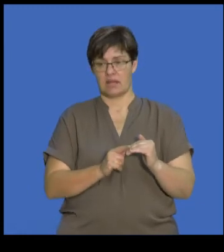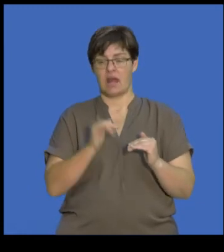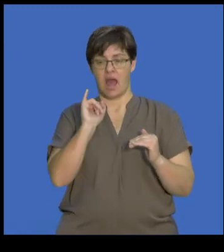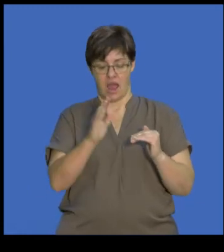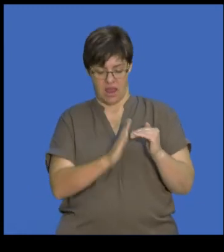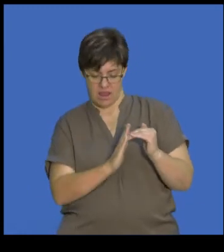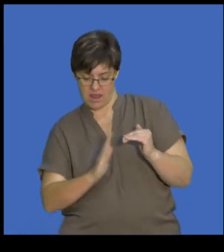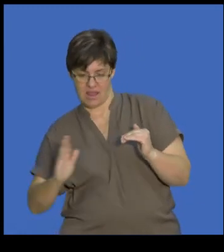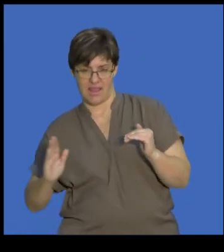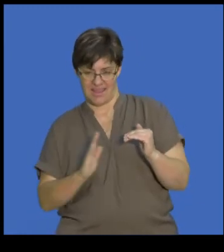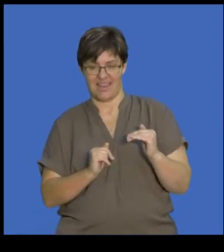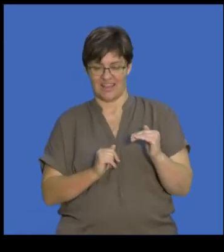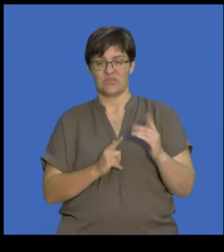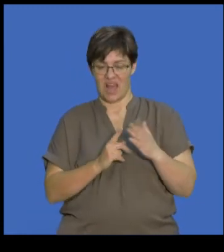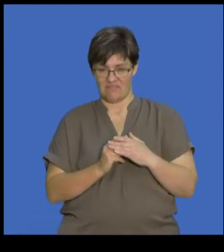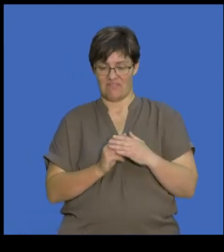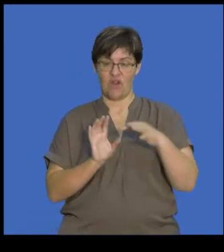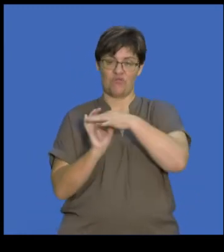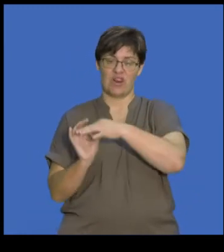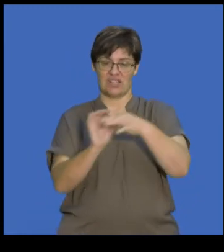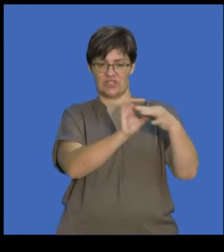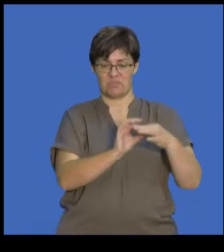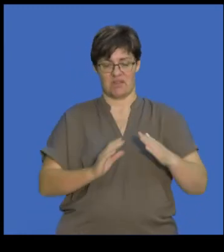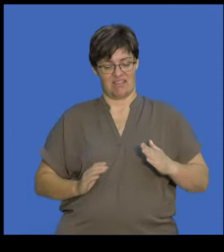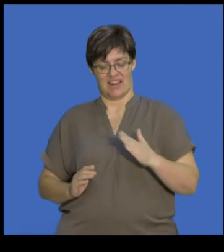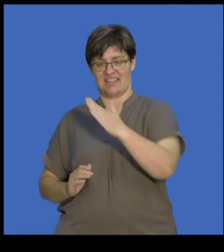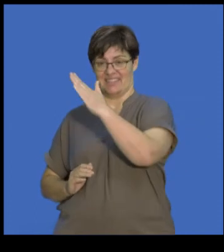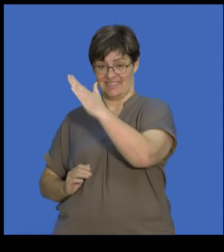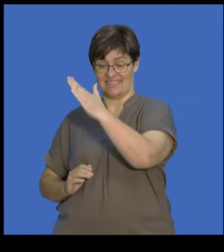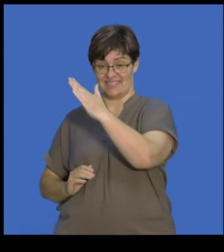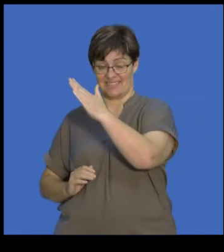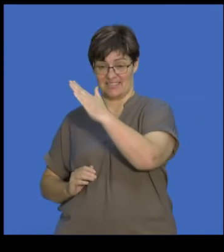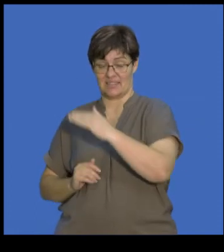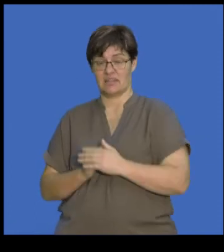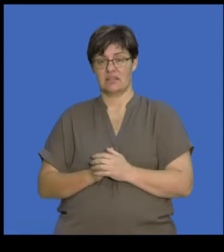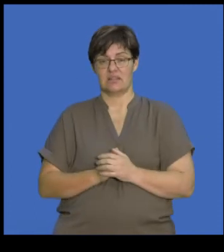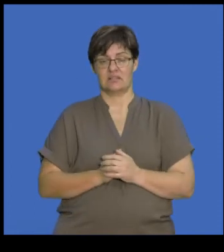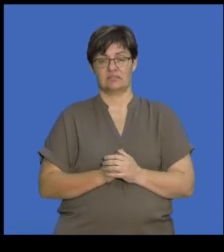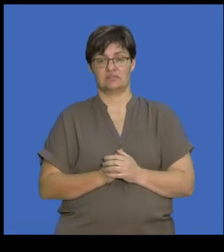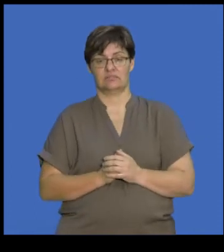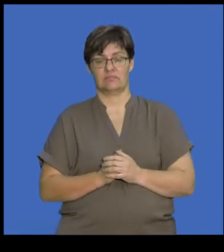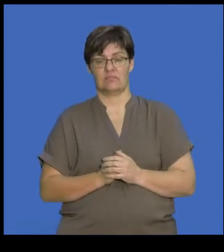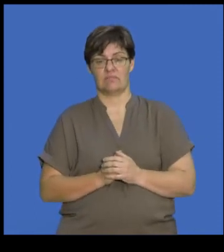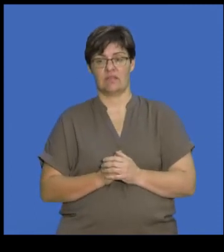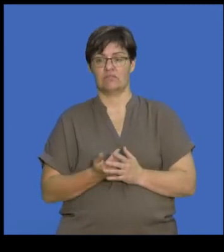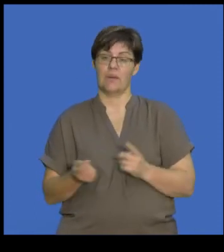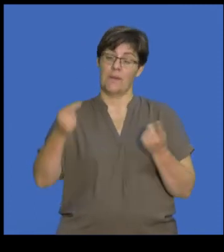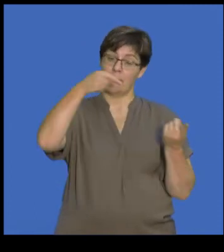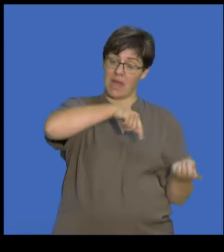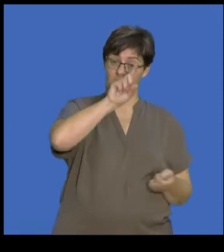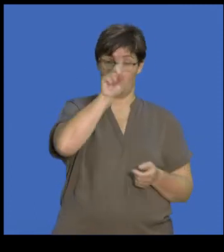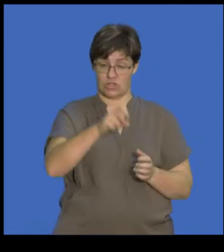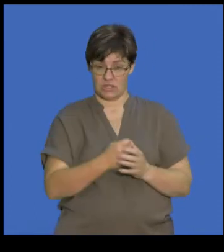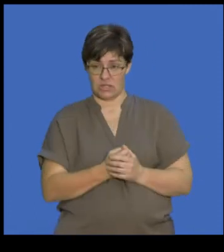relationship that exists between those two. Now, if we go back again to the questions, it says, if we